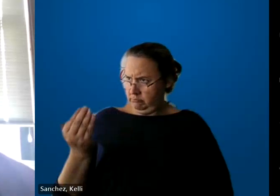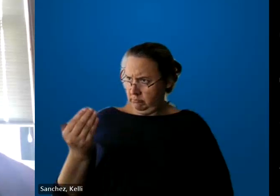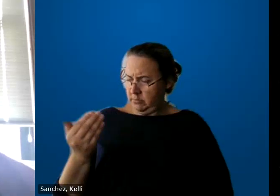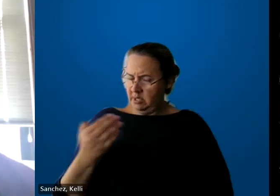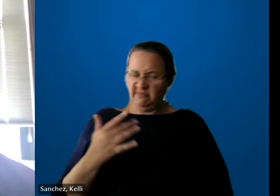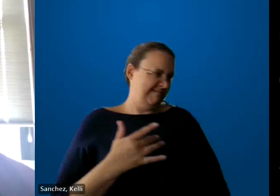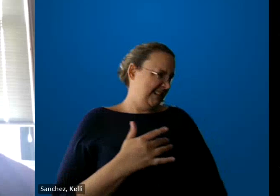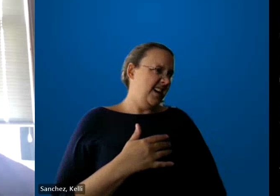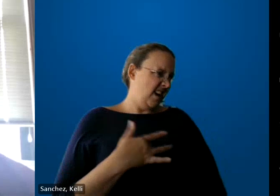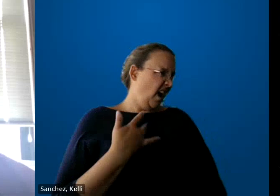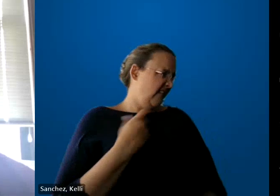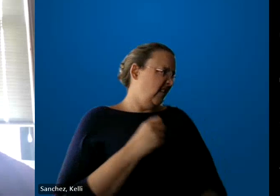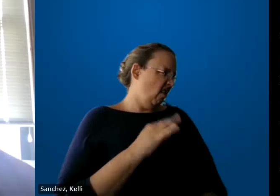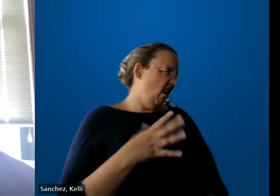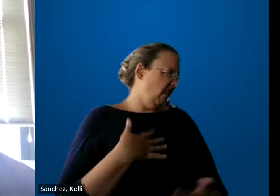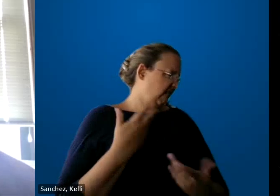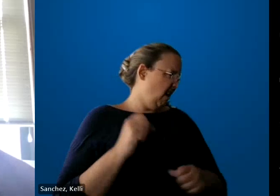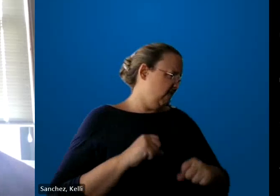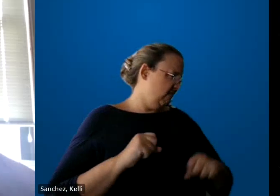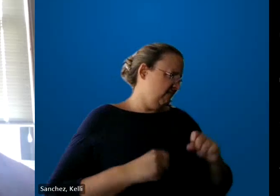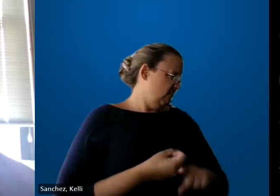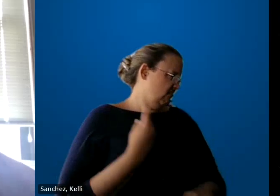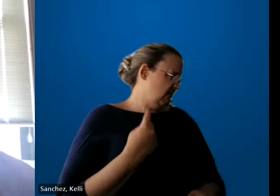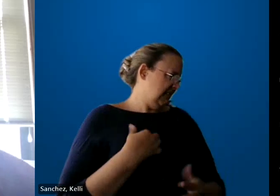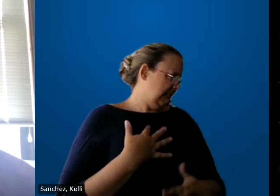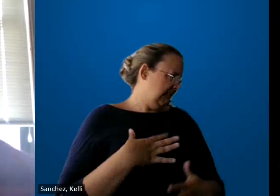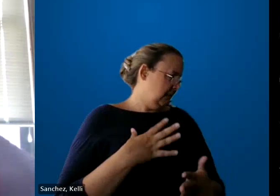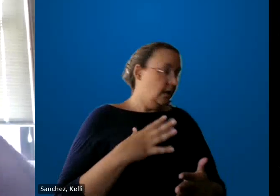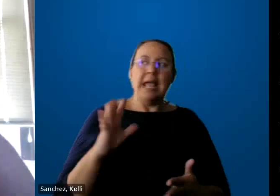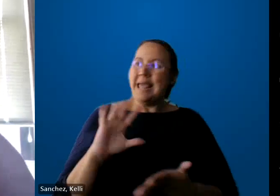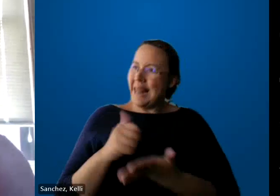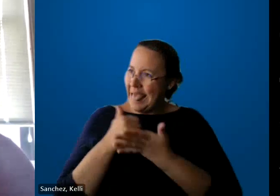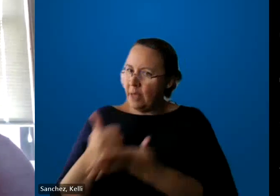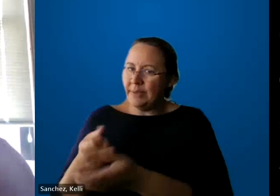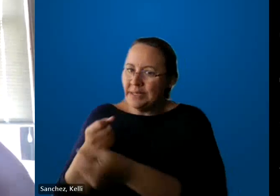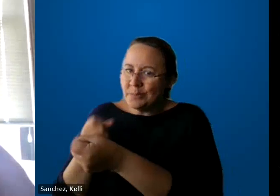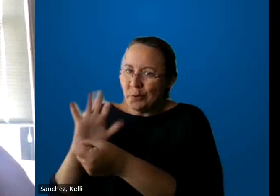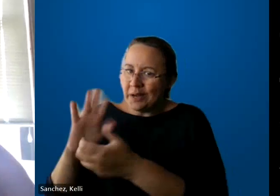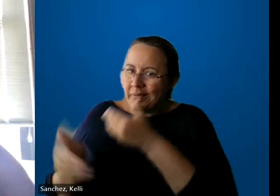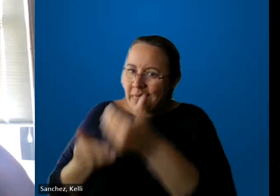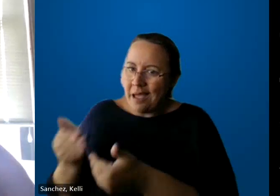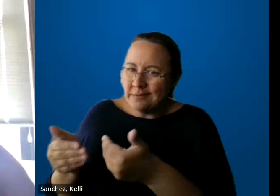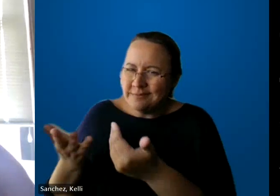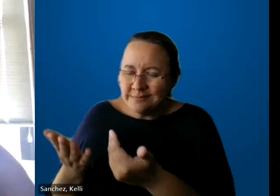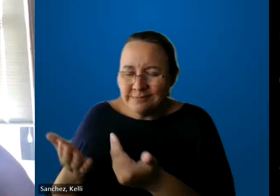off, and helping them through that." Yeah.